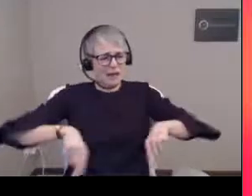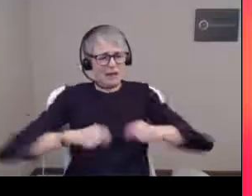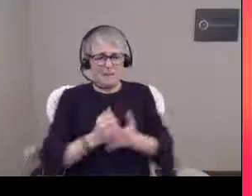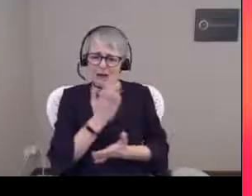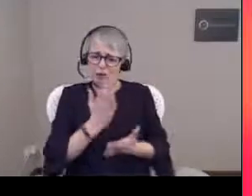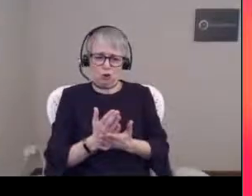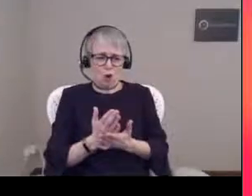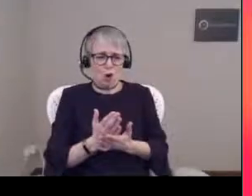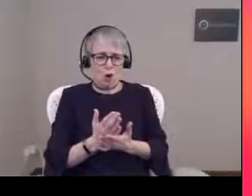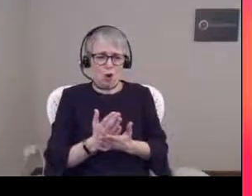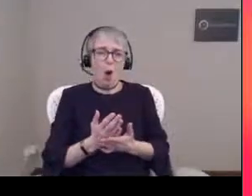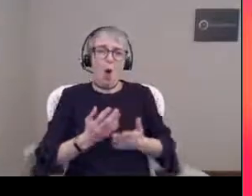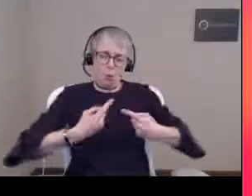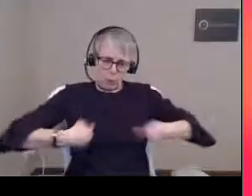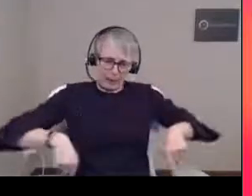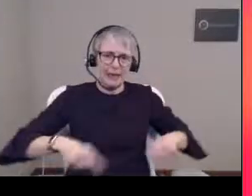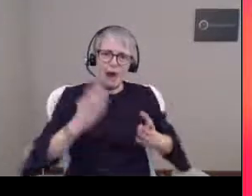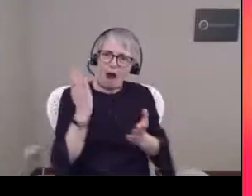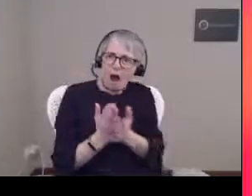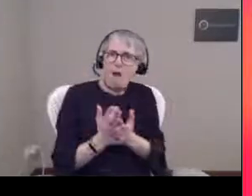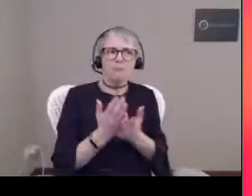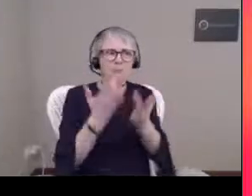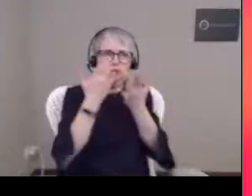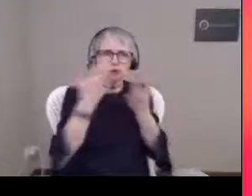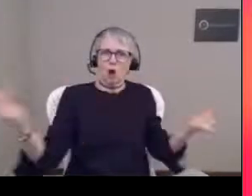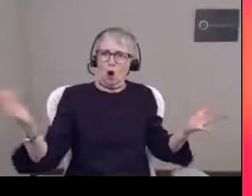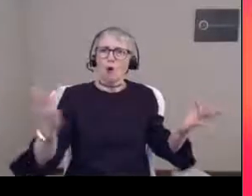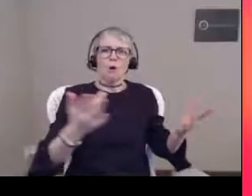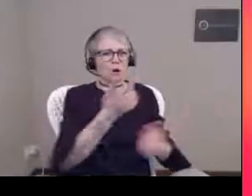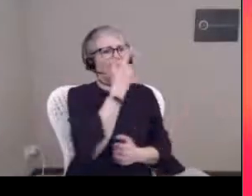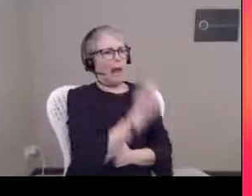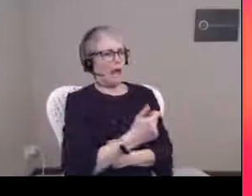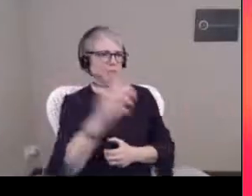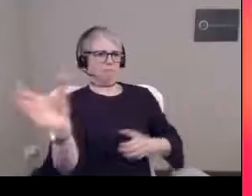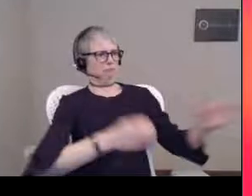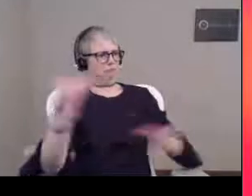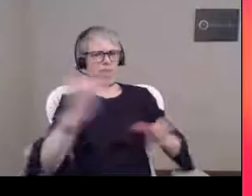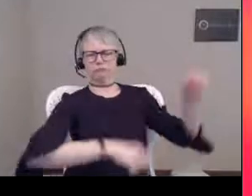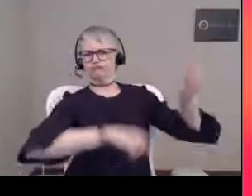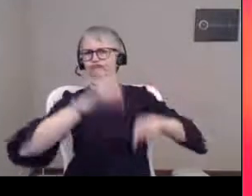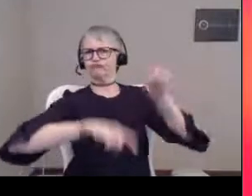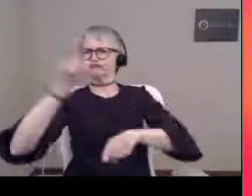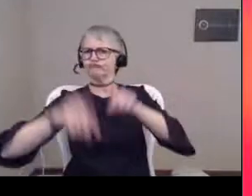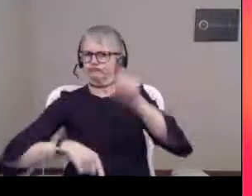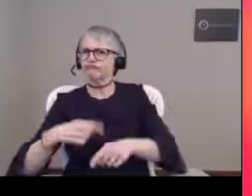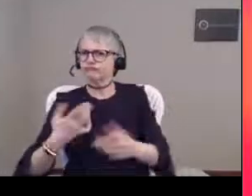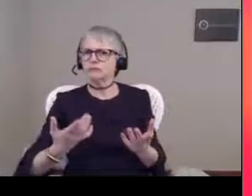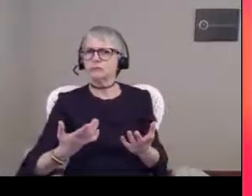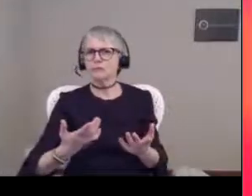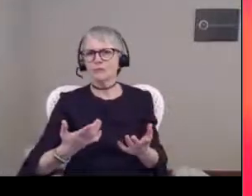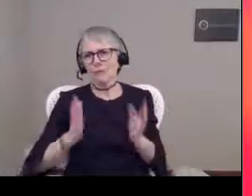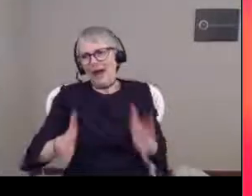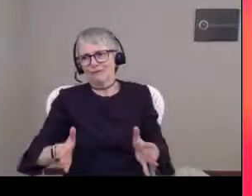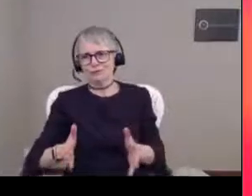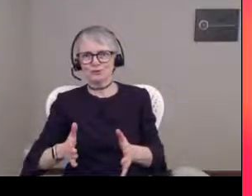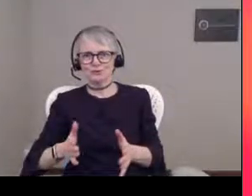inclusive employer of choice is that we actually follow through with these things, which